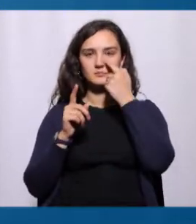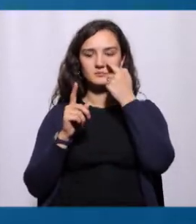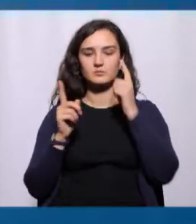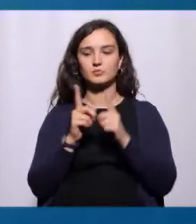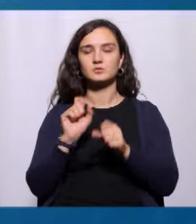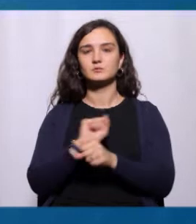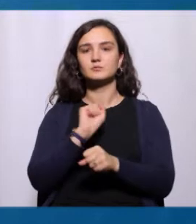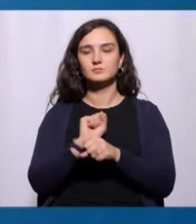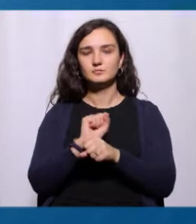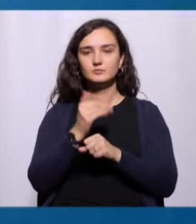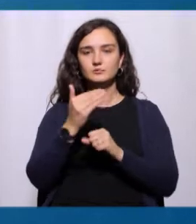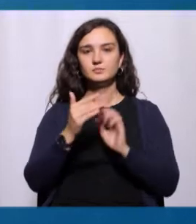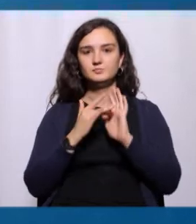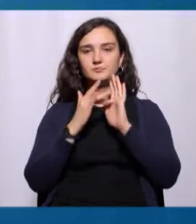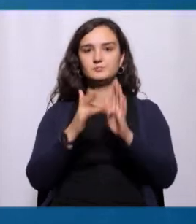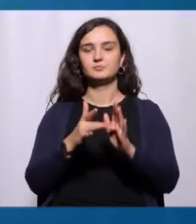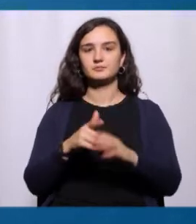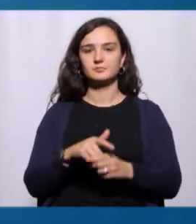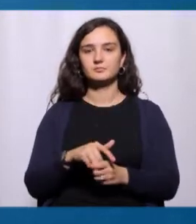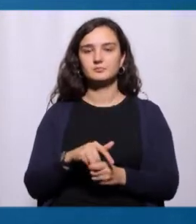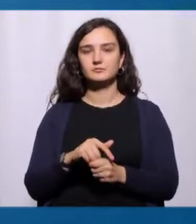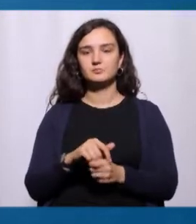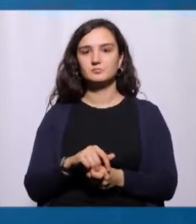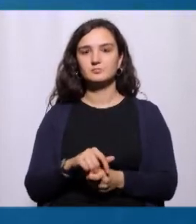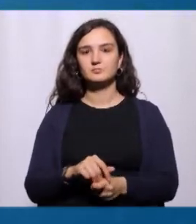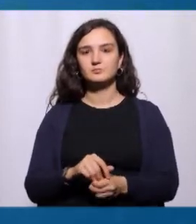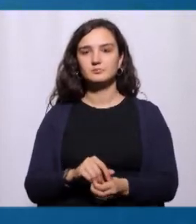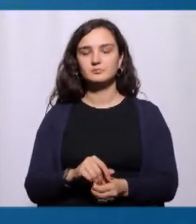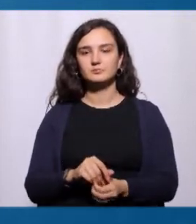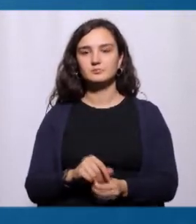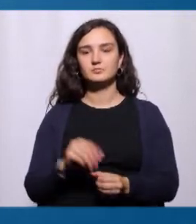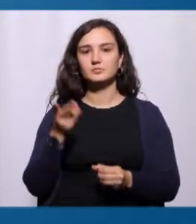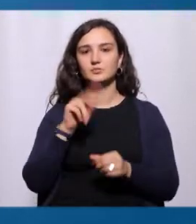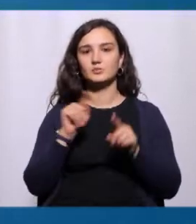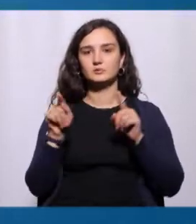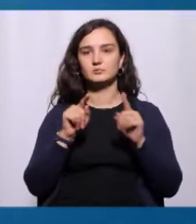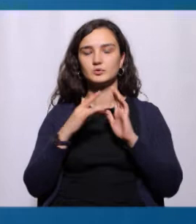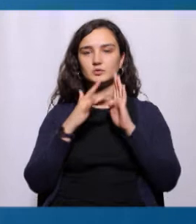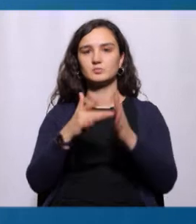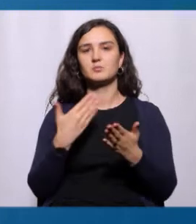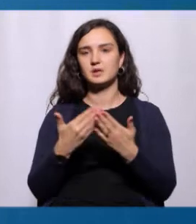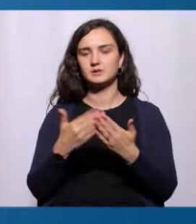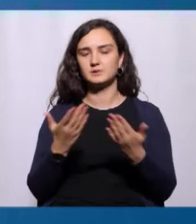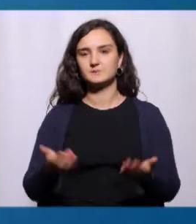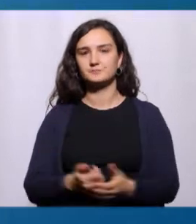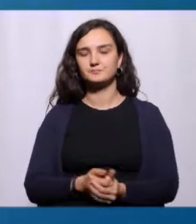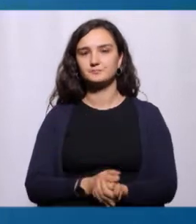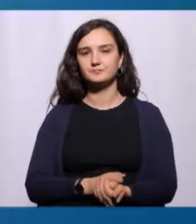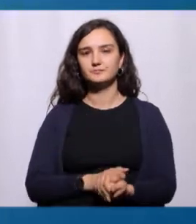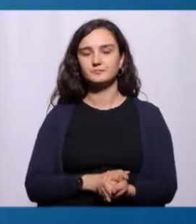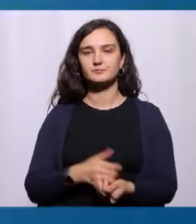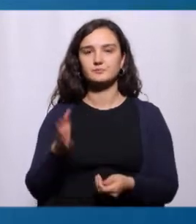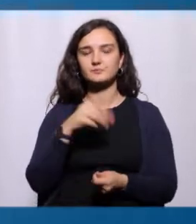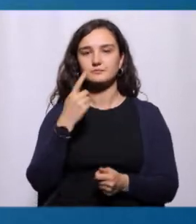stop somewhere between two parts of a journey. For example, let's say you are flying